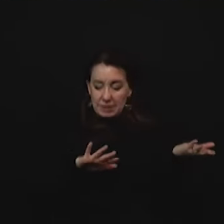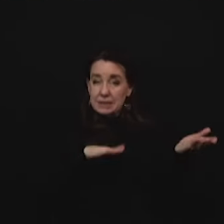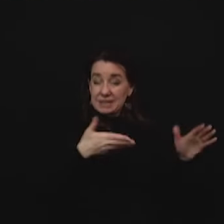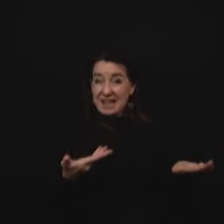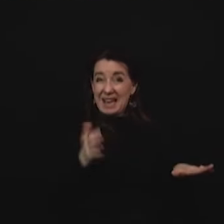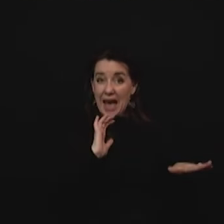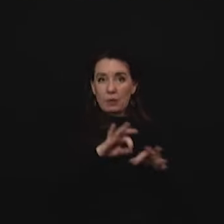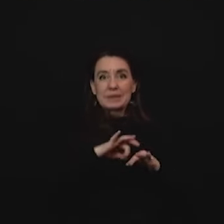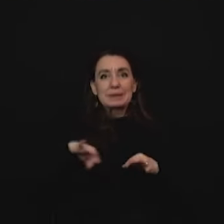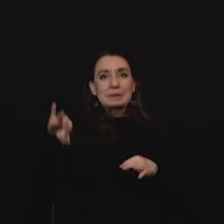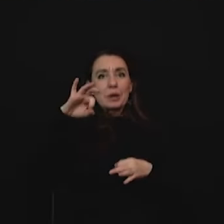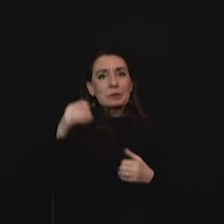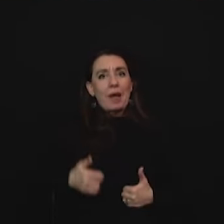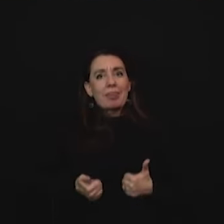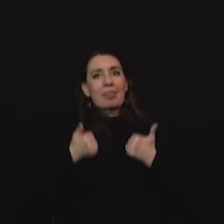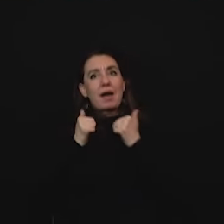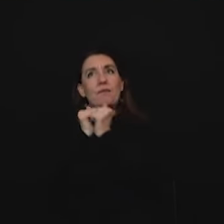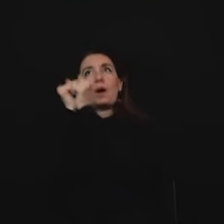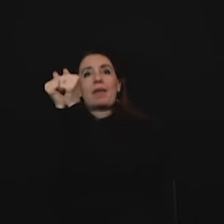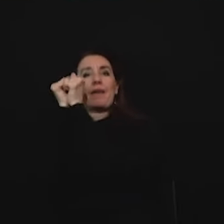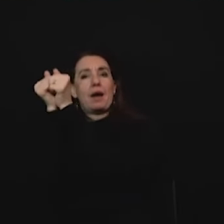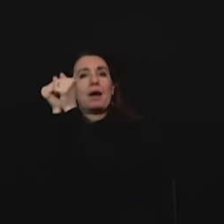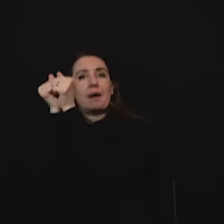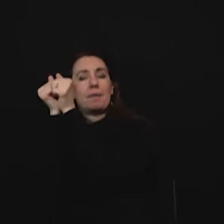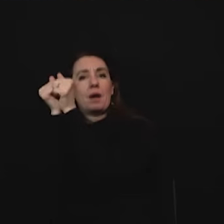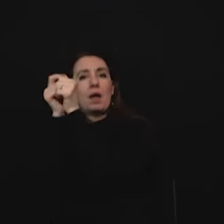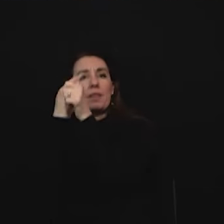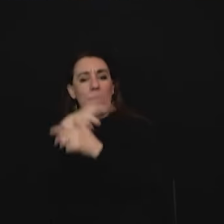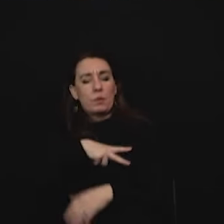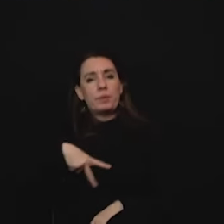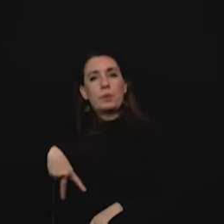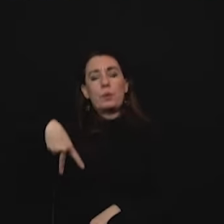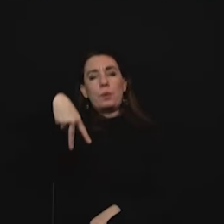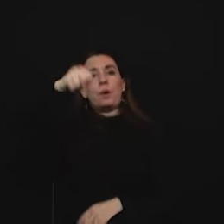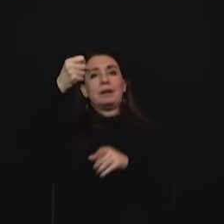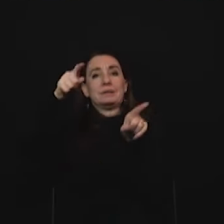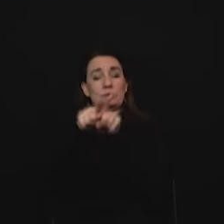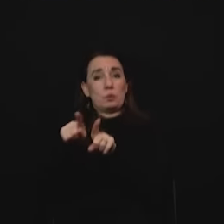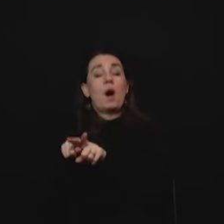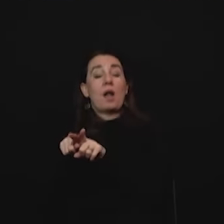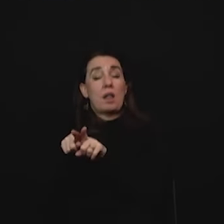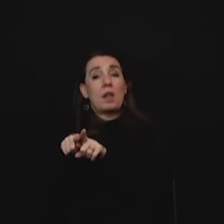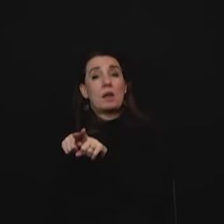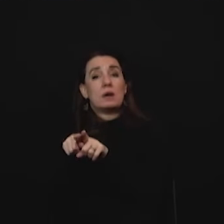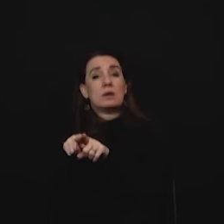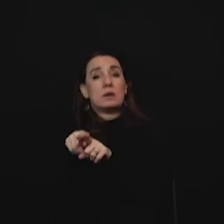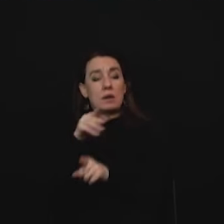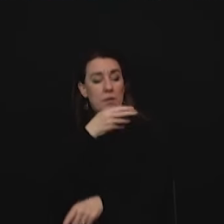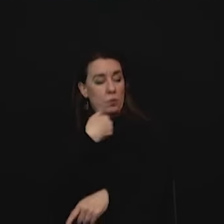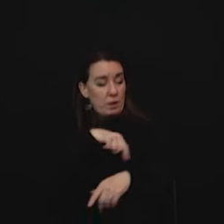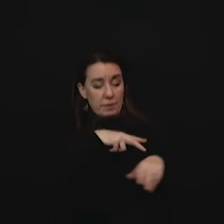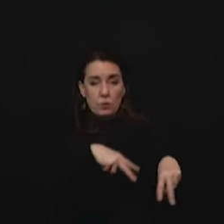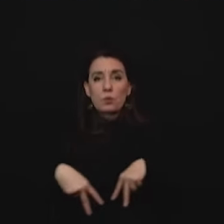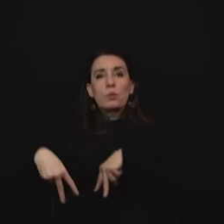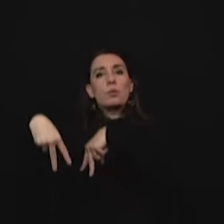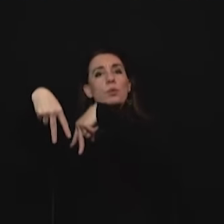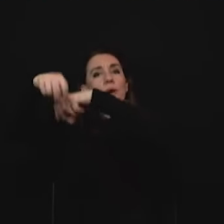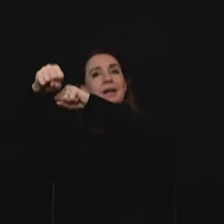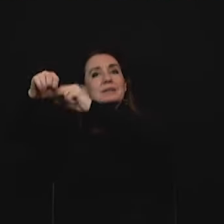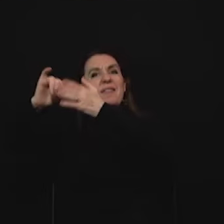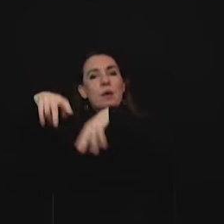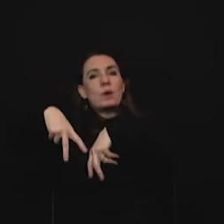our spirits, we live with him, and one day our bodies will be raised as well. But as Paul says, when we will be raised in that resurrection